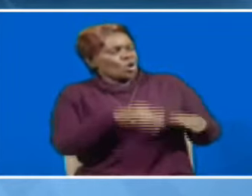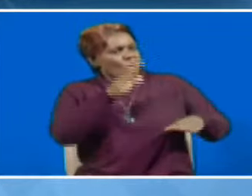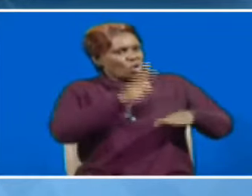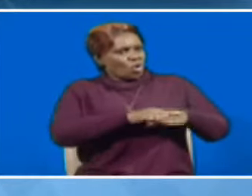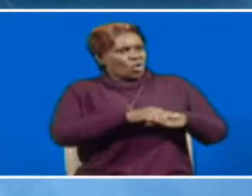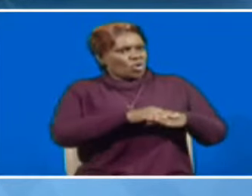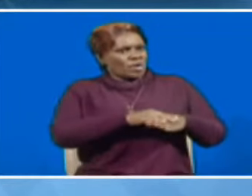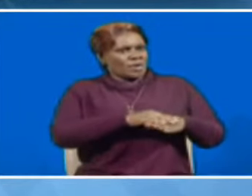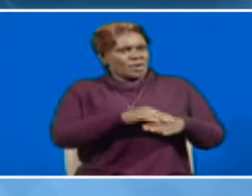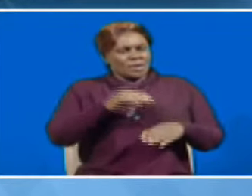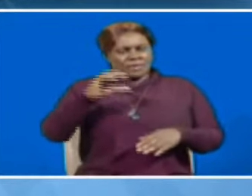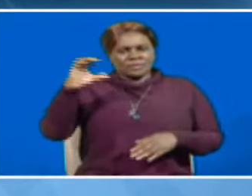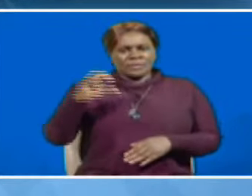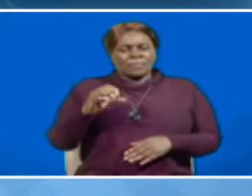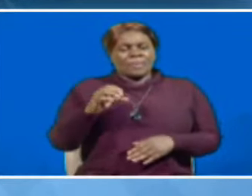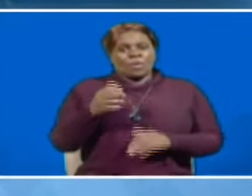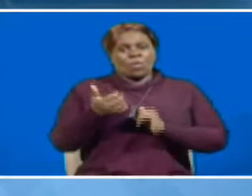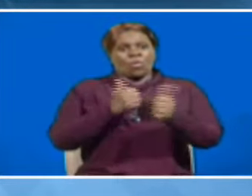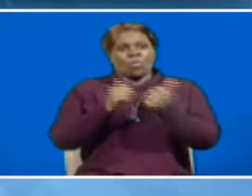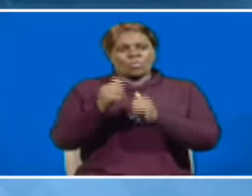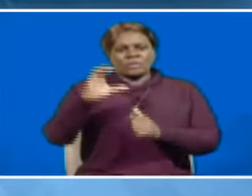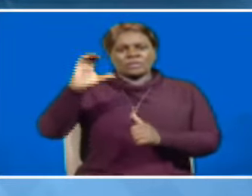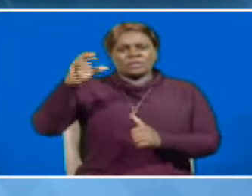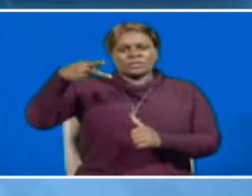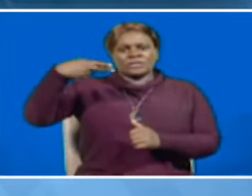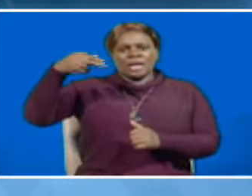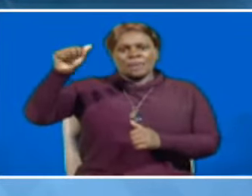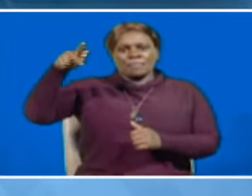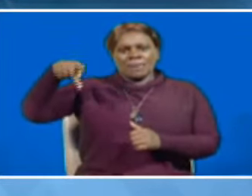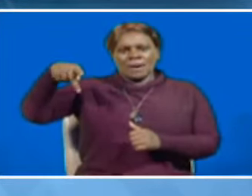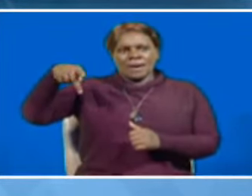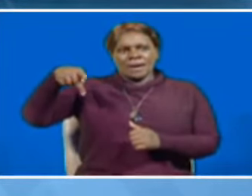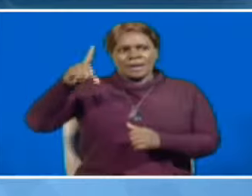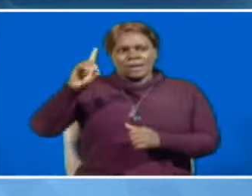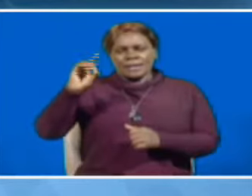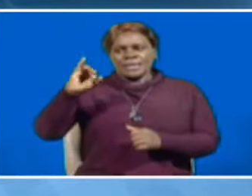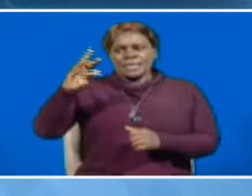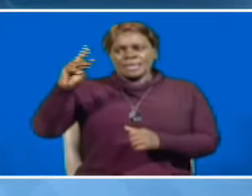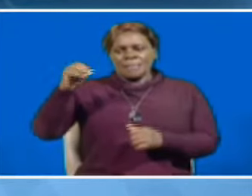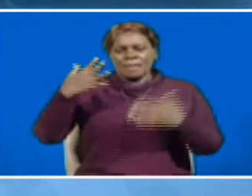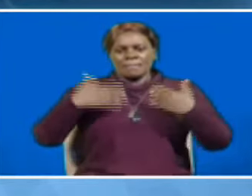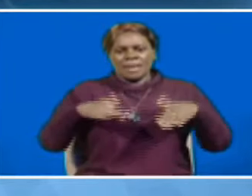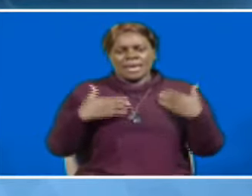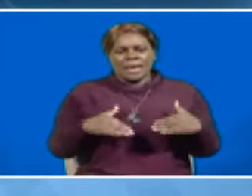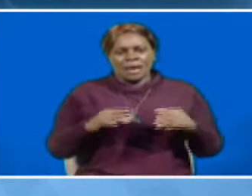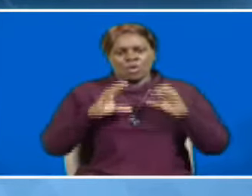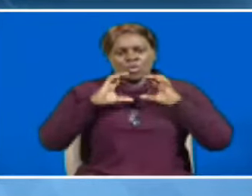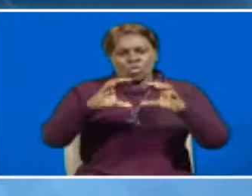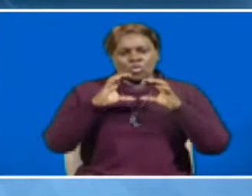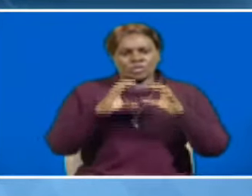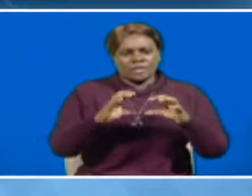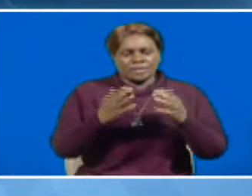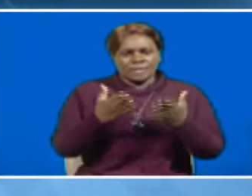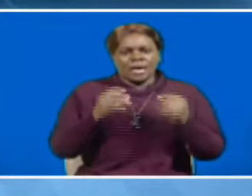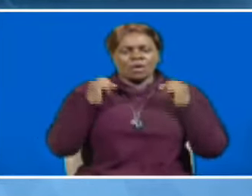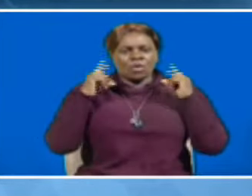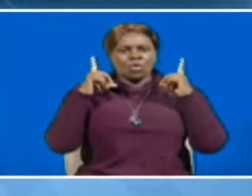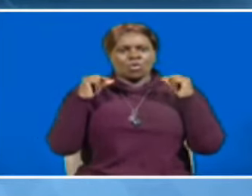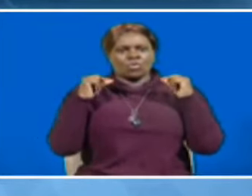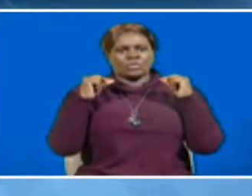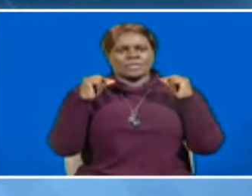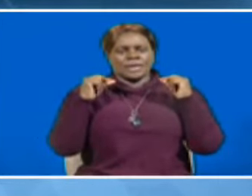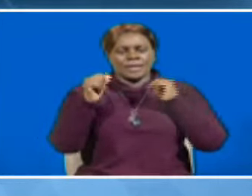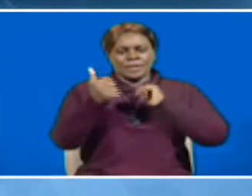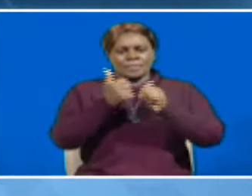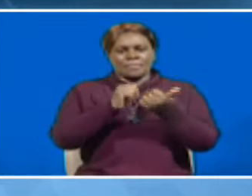chapad dimba I know the Chapa dimba has a lot that will be on the menu and players and also coaches were today hosted for football